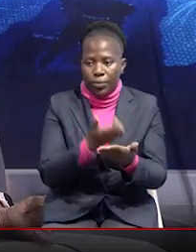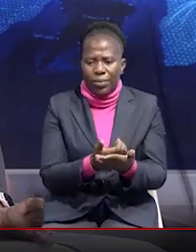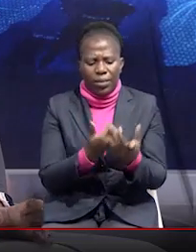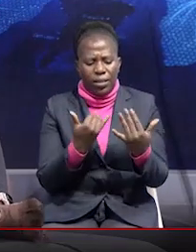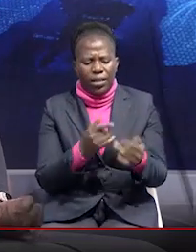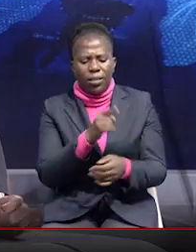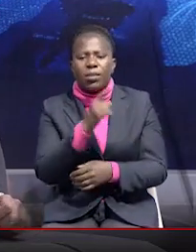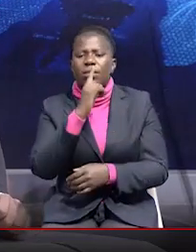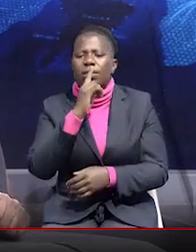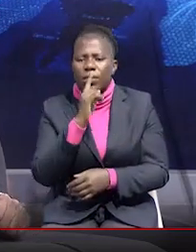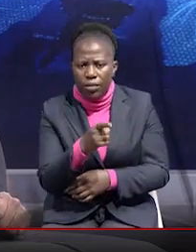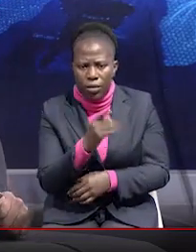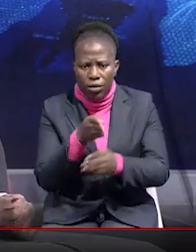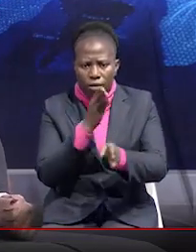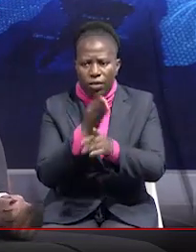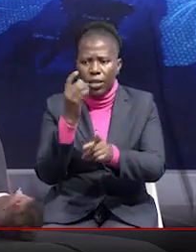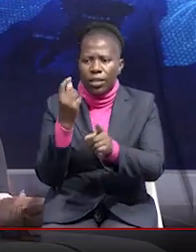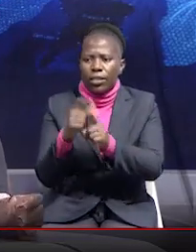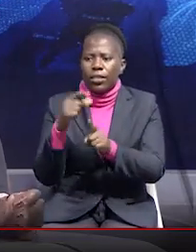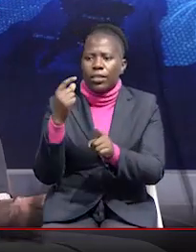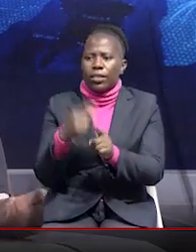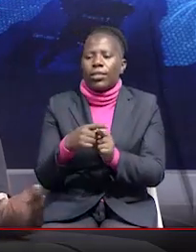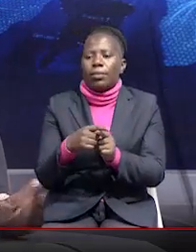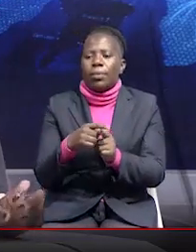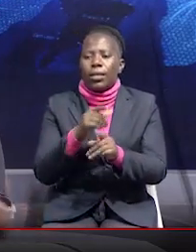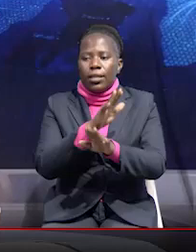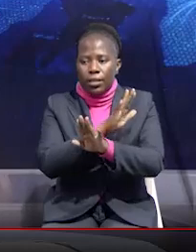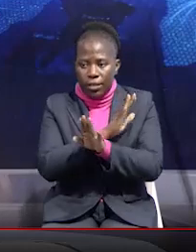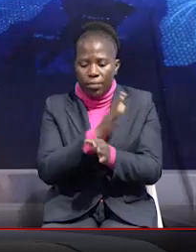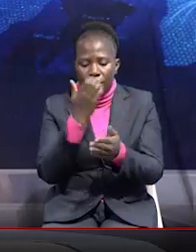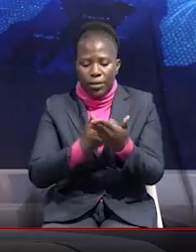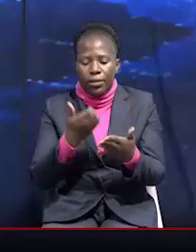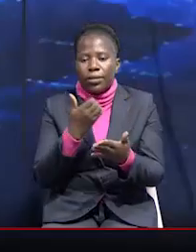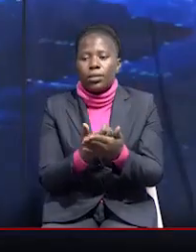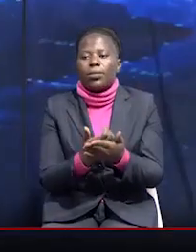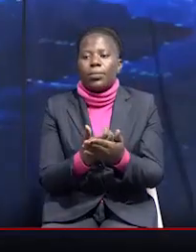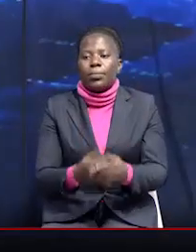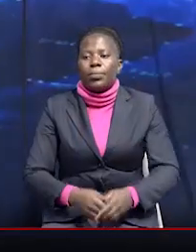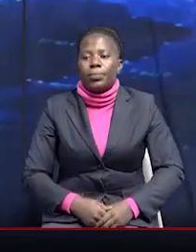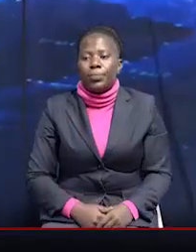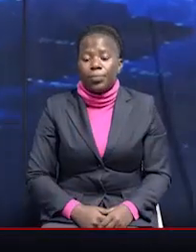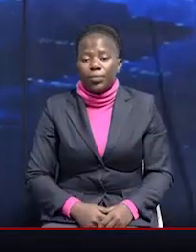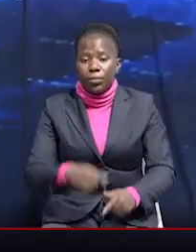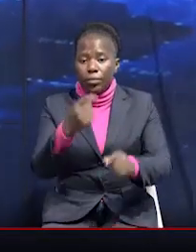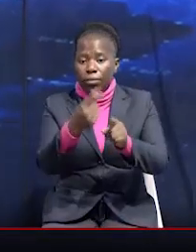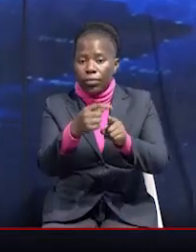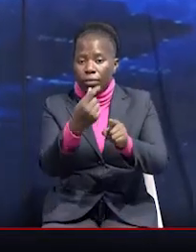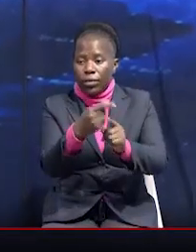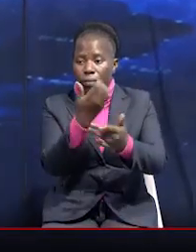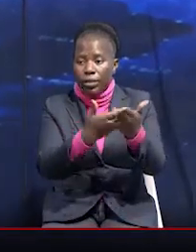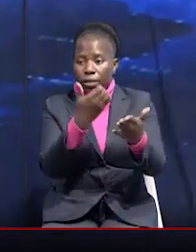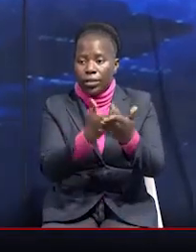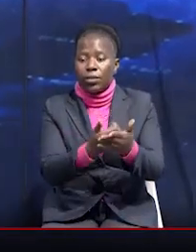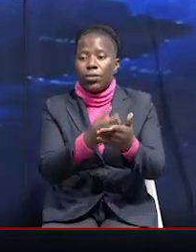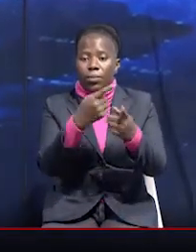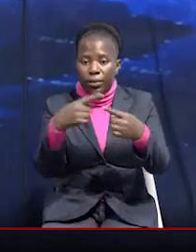is December in Zambia's liquidity overall annual economic cycle? Well, the December economic activity has a